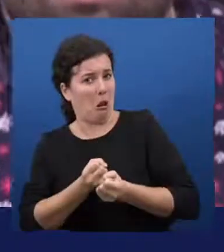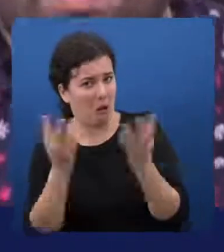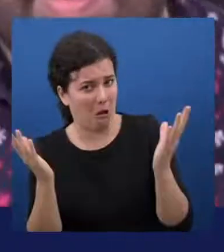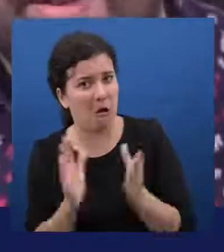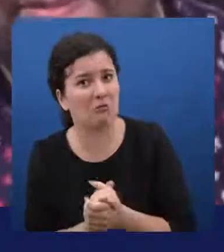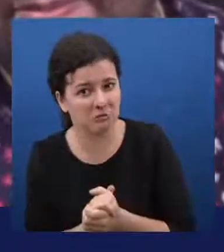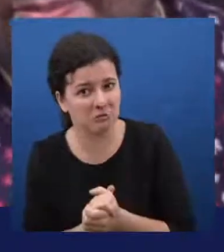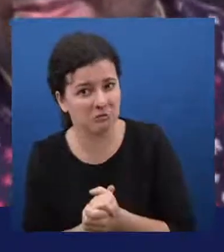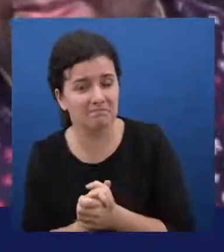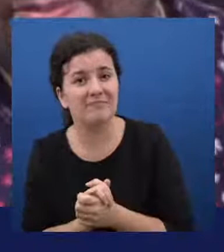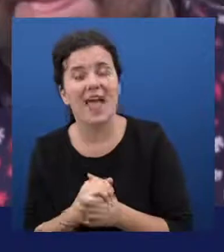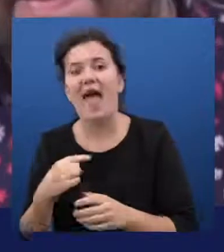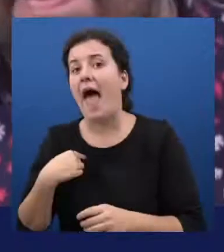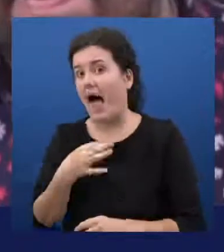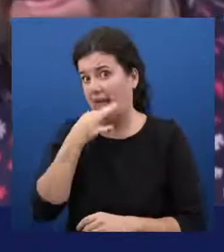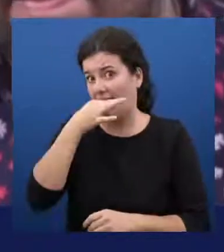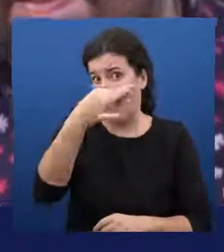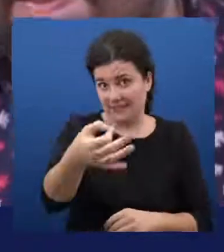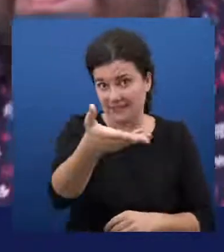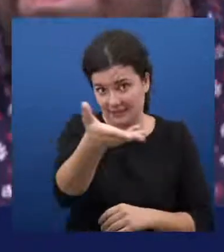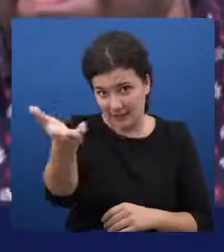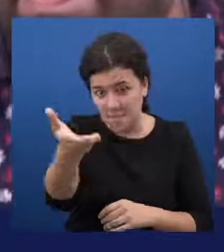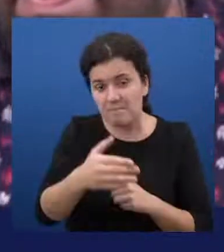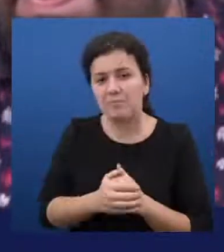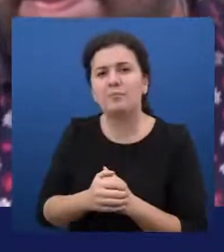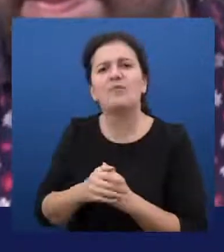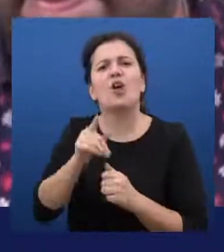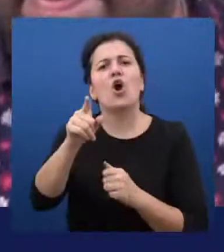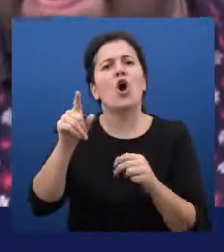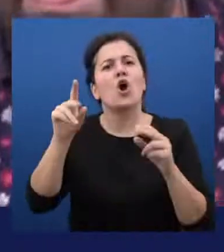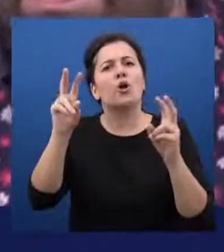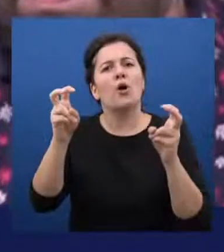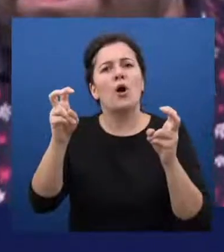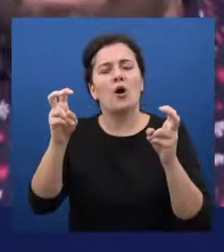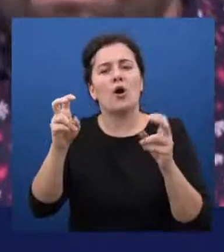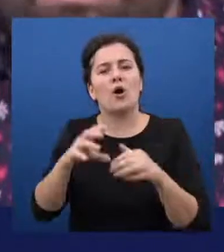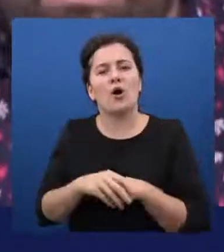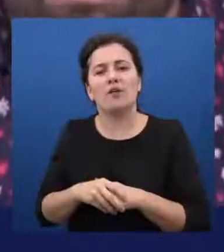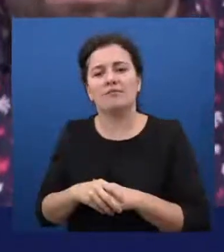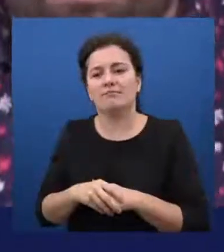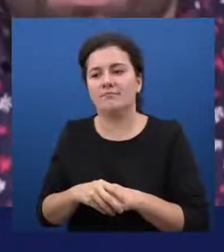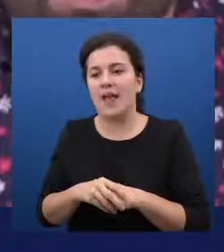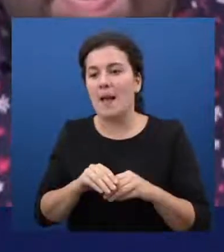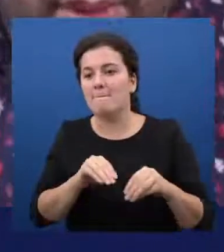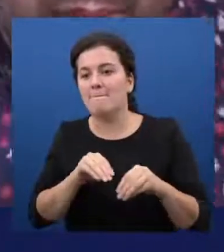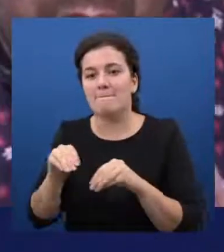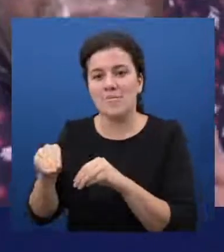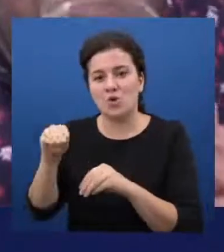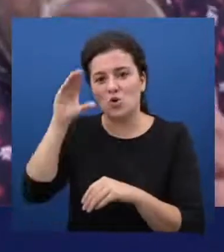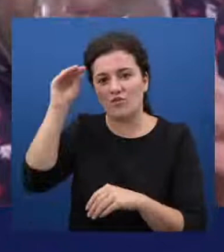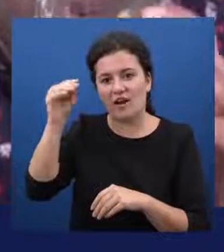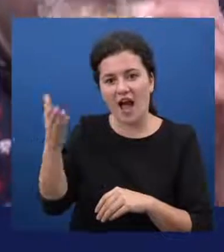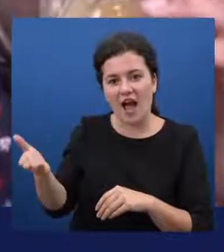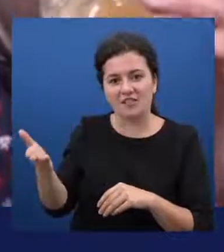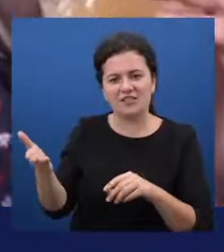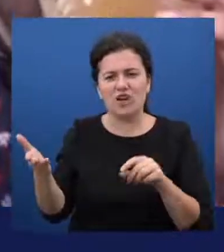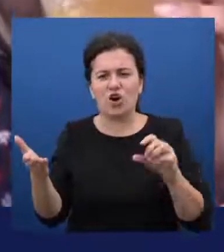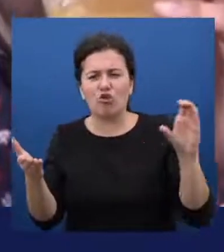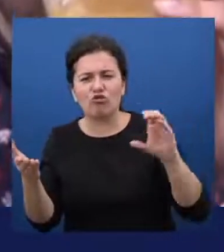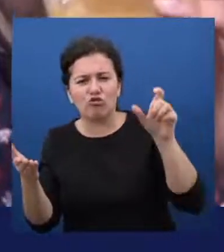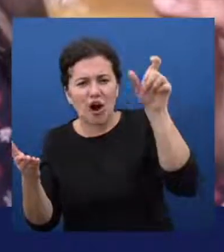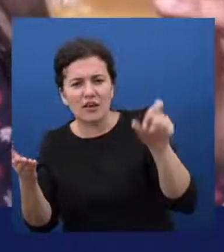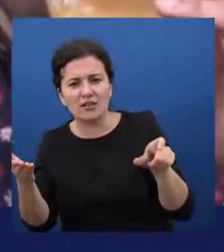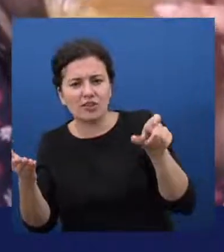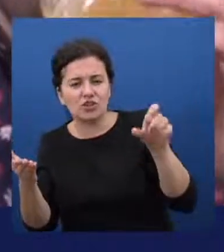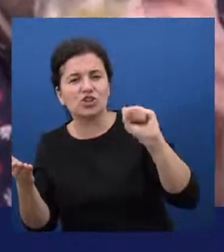I've got a question. We talked about these neat guys and scruffy guys. Do you see any crossovers happening from the scruffy guys